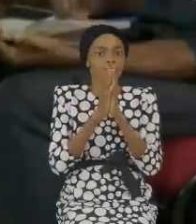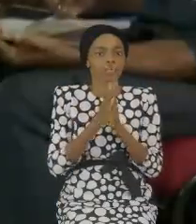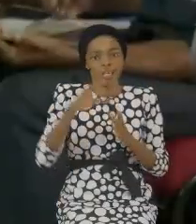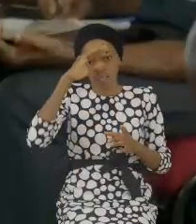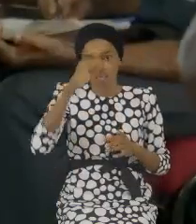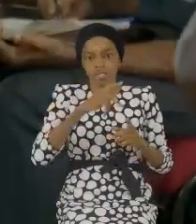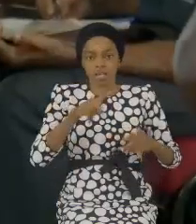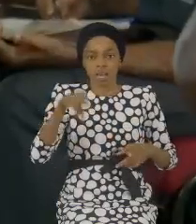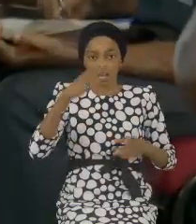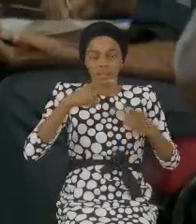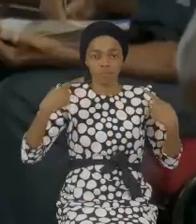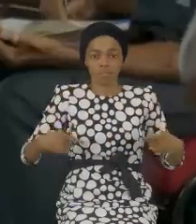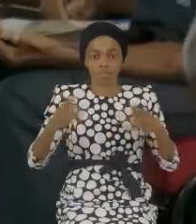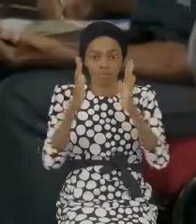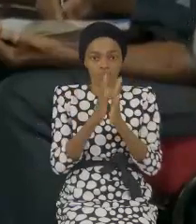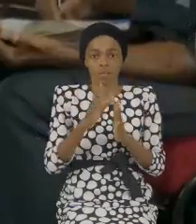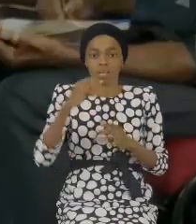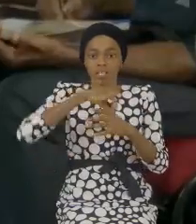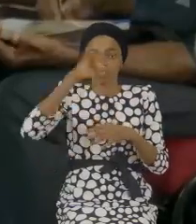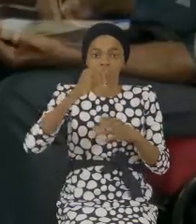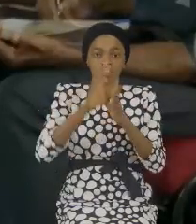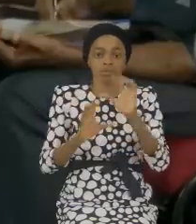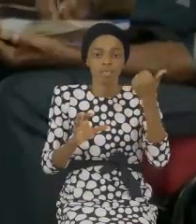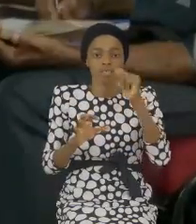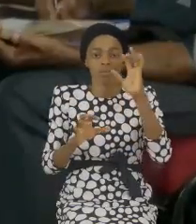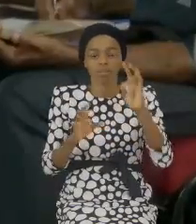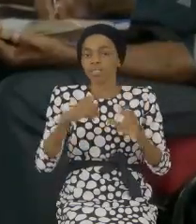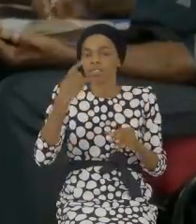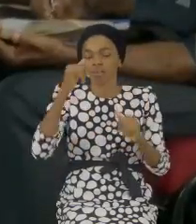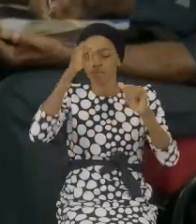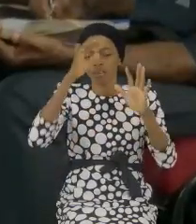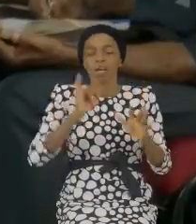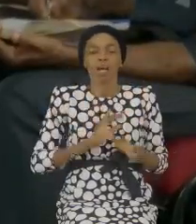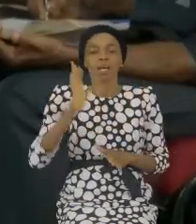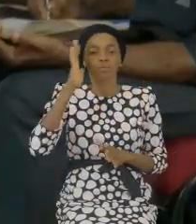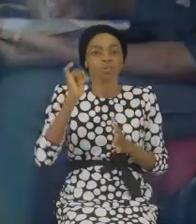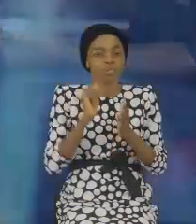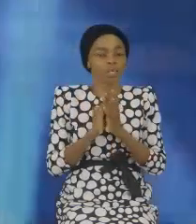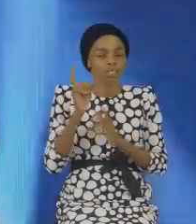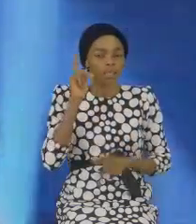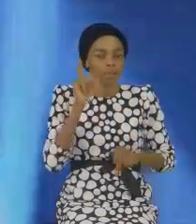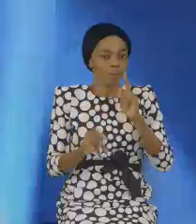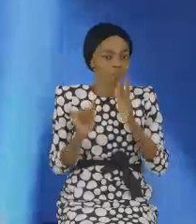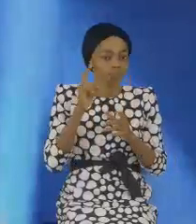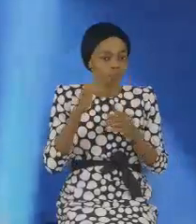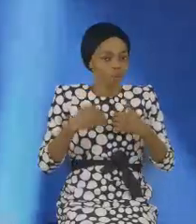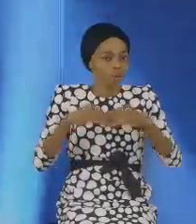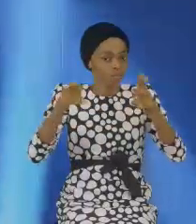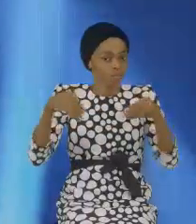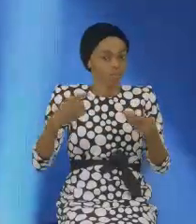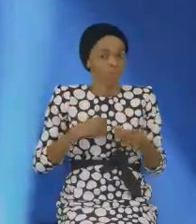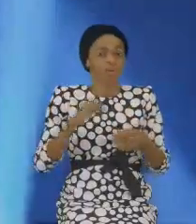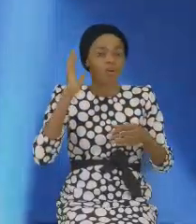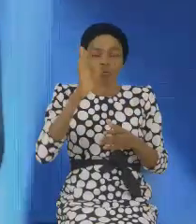17, he said, Father, I will that the people you have given me may be with me and see